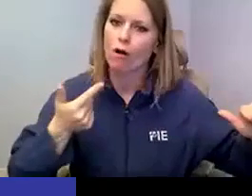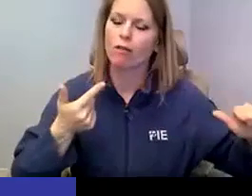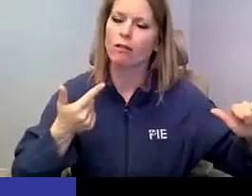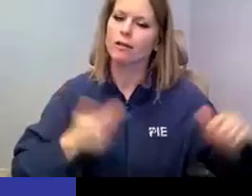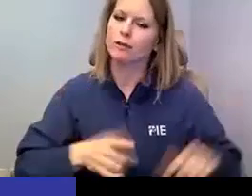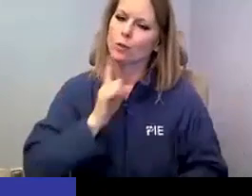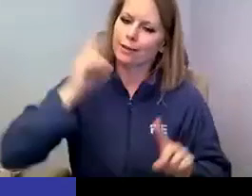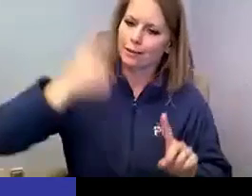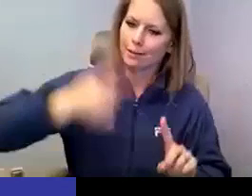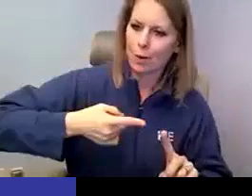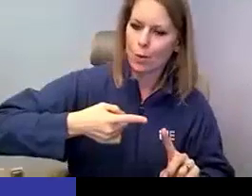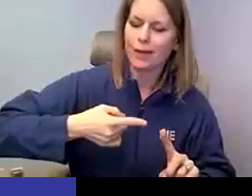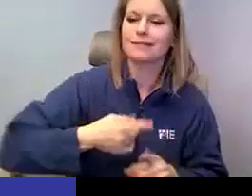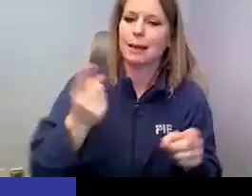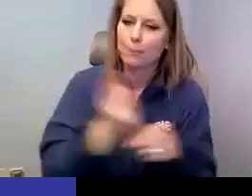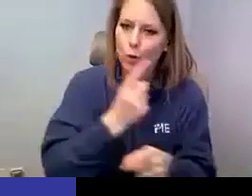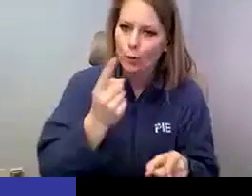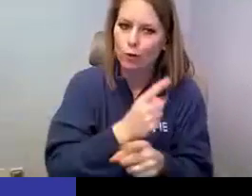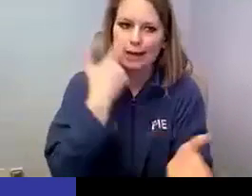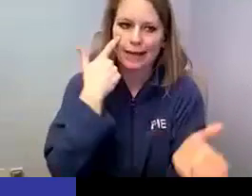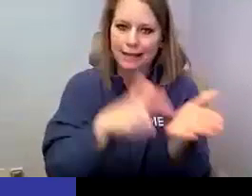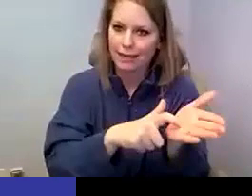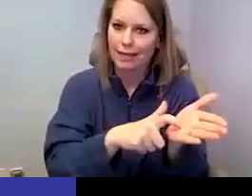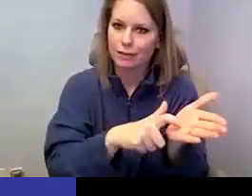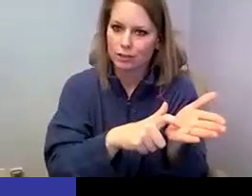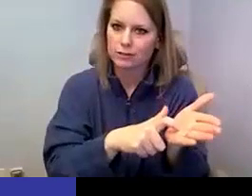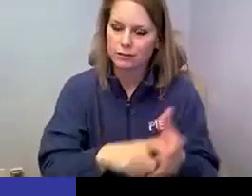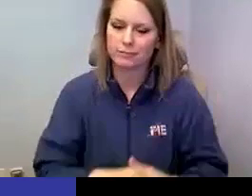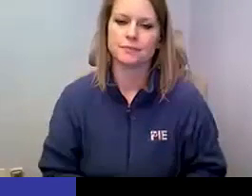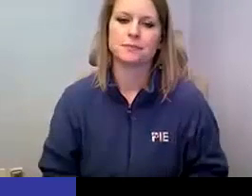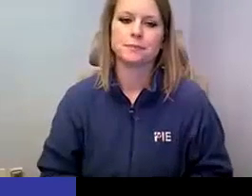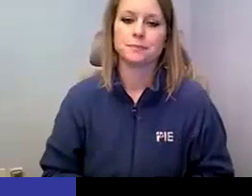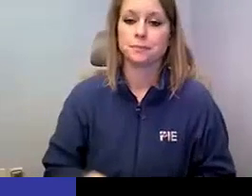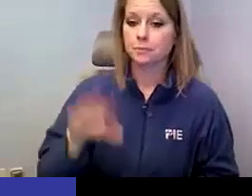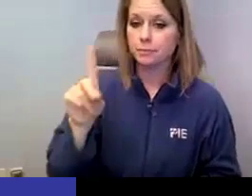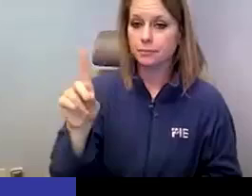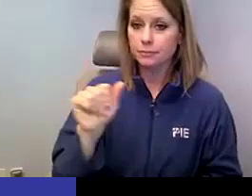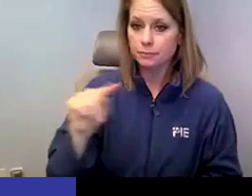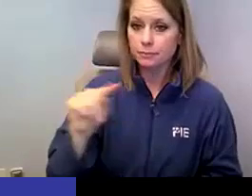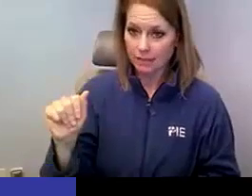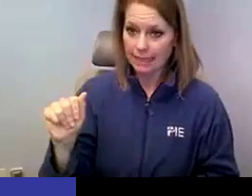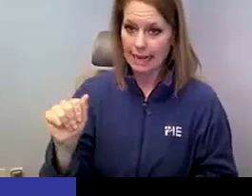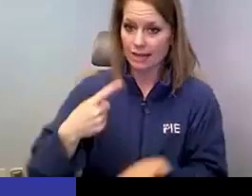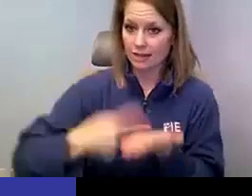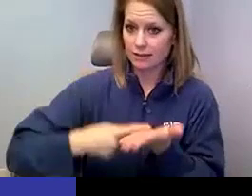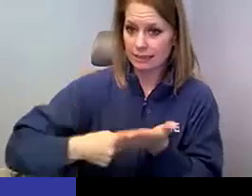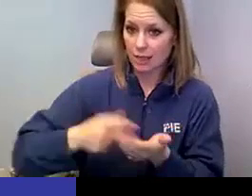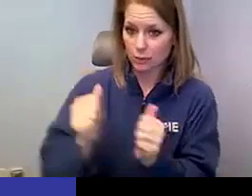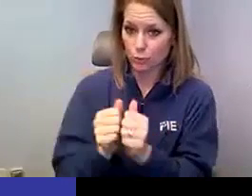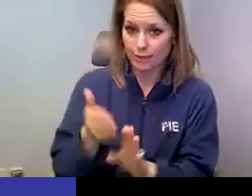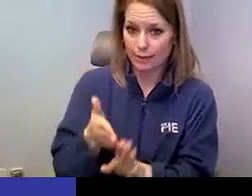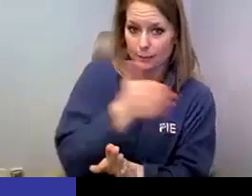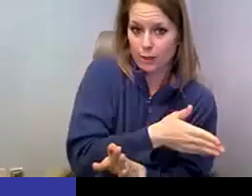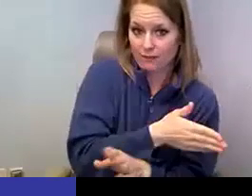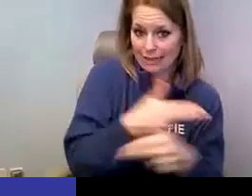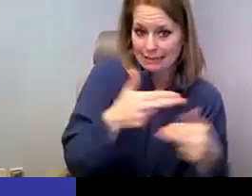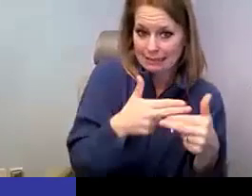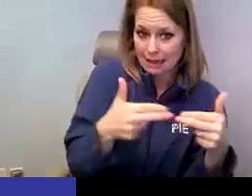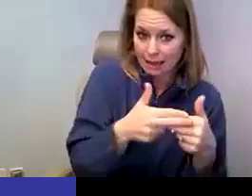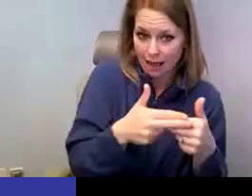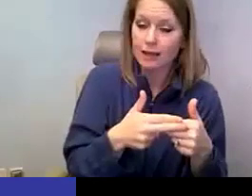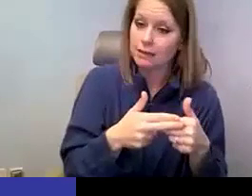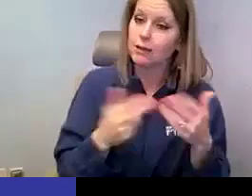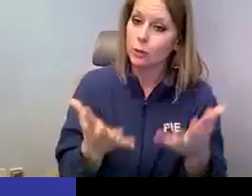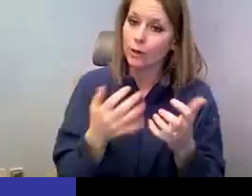identification. And given the data discussed on the previous slide, we want to be sure that we're making